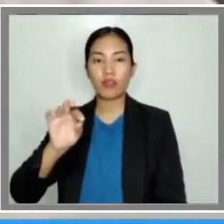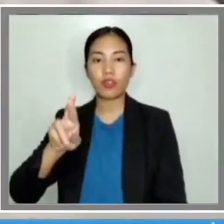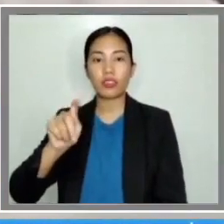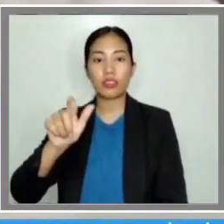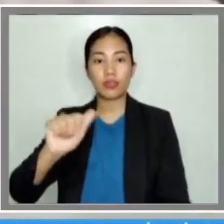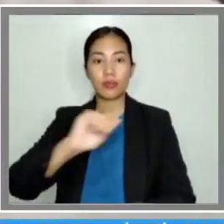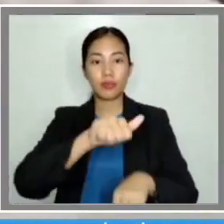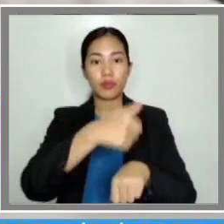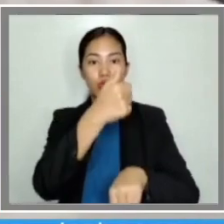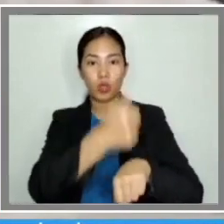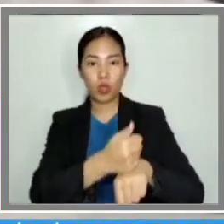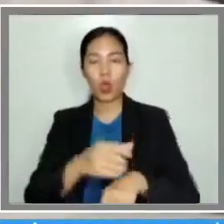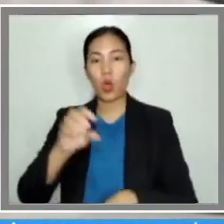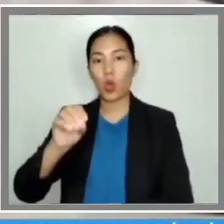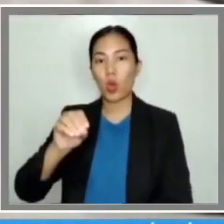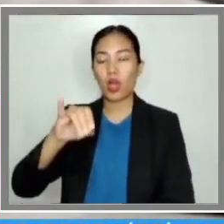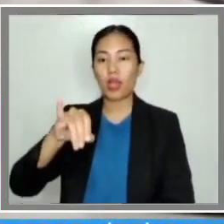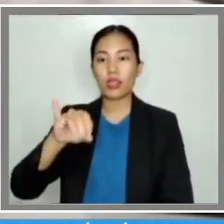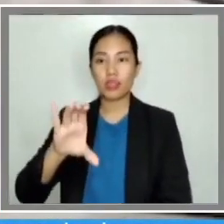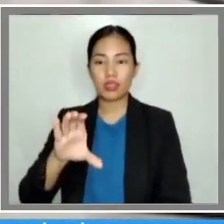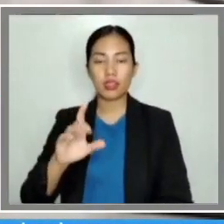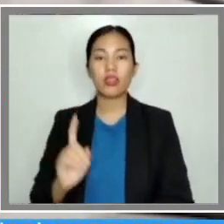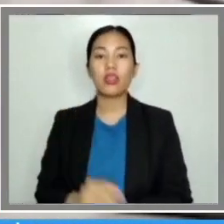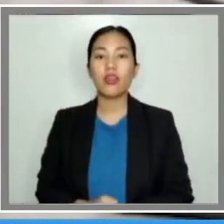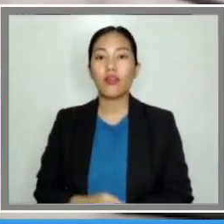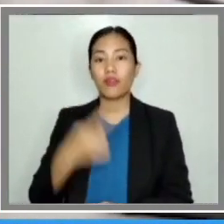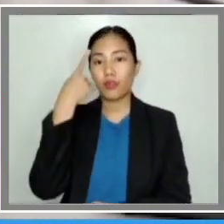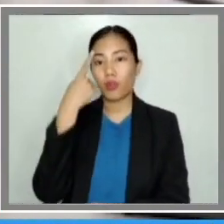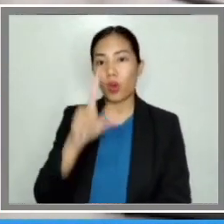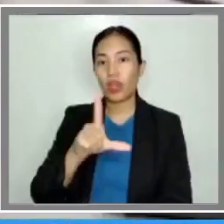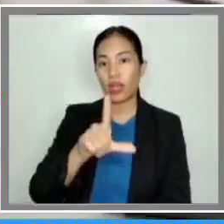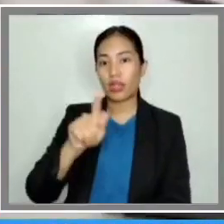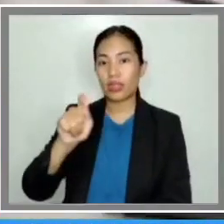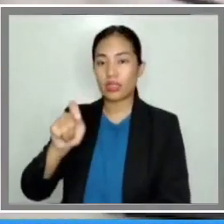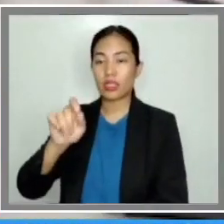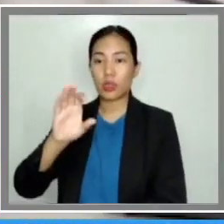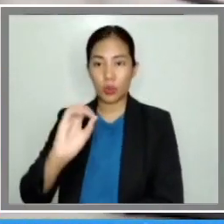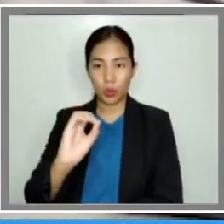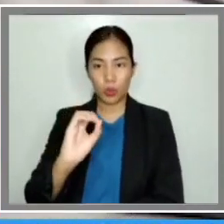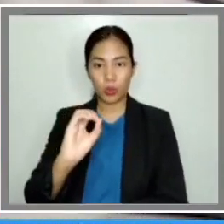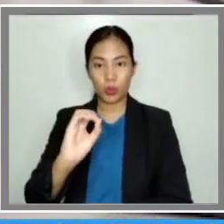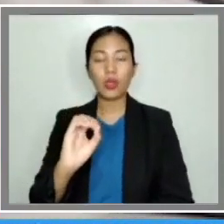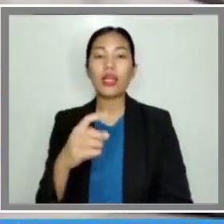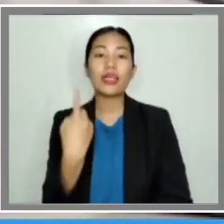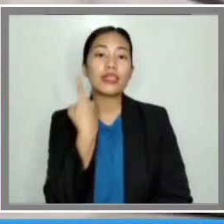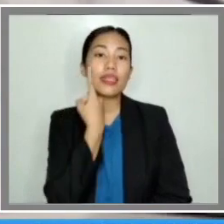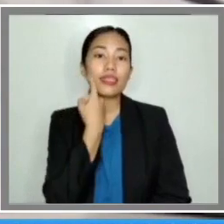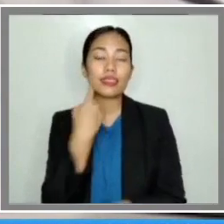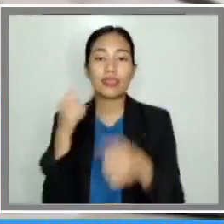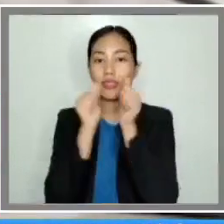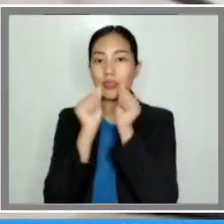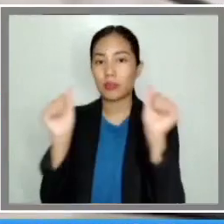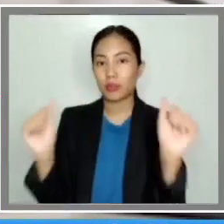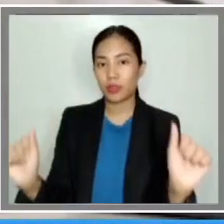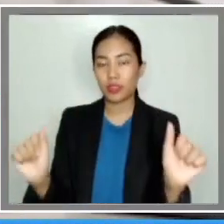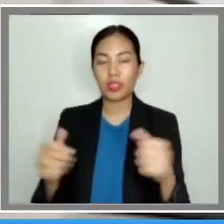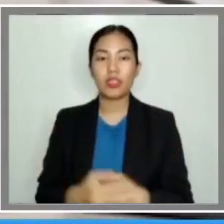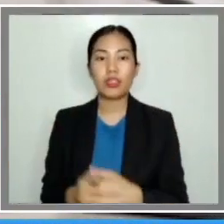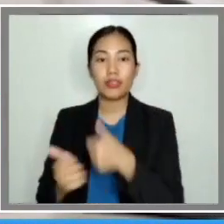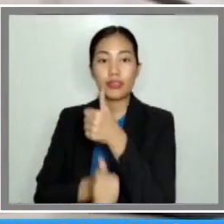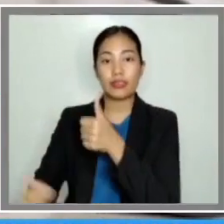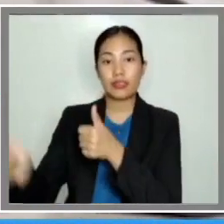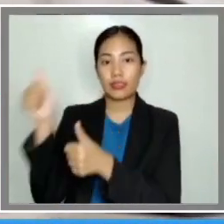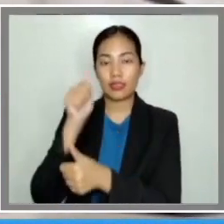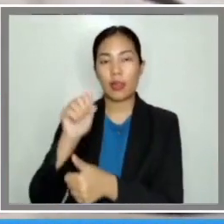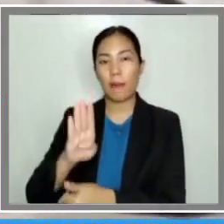so OIC, ng Land Transportation Office o LTO. Itong inunuso kanina mismo ni Transportation Secretary Jaime